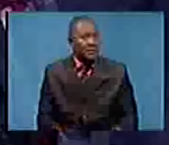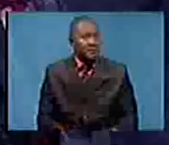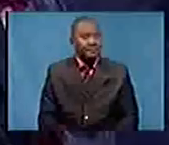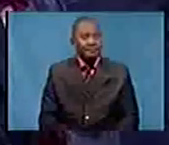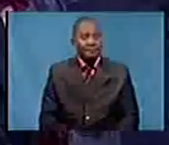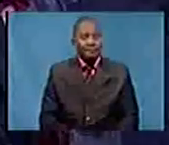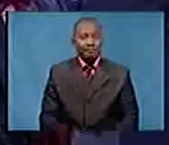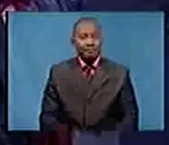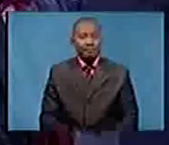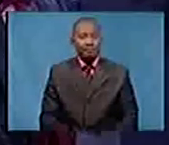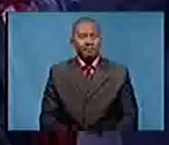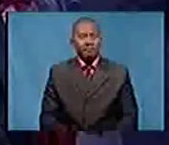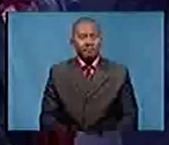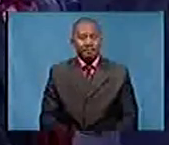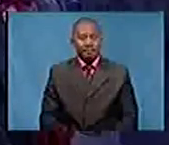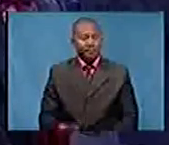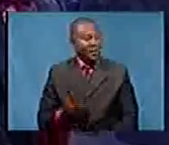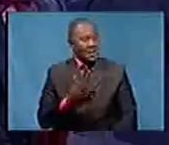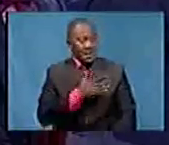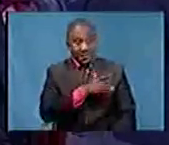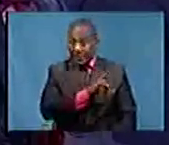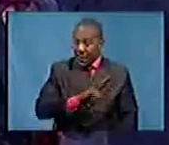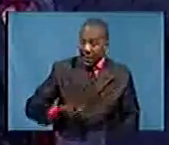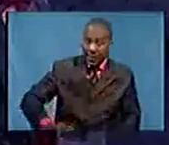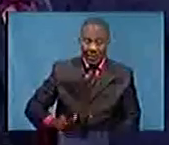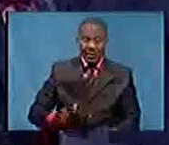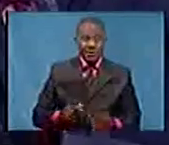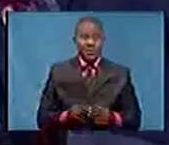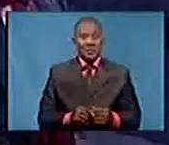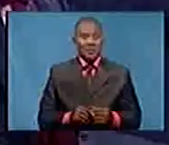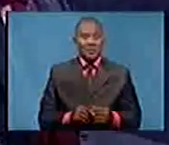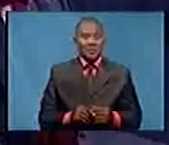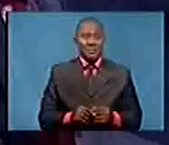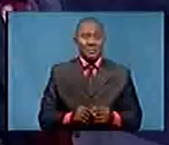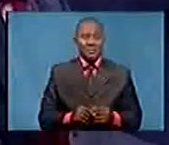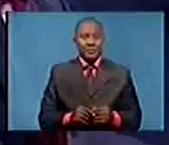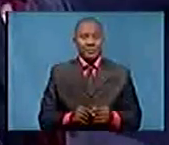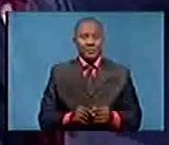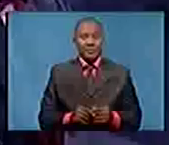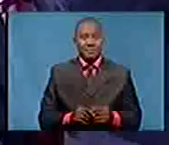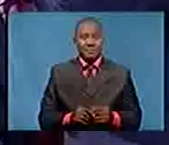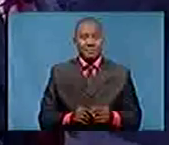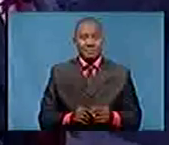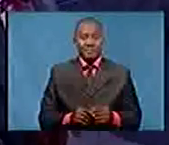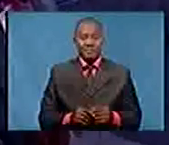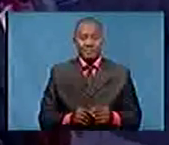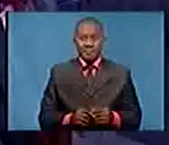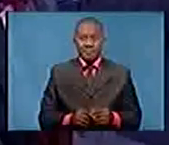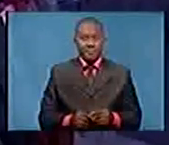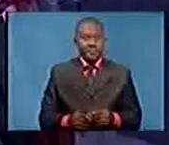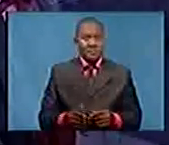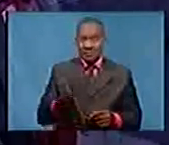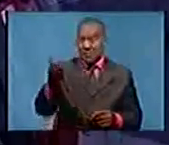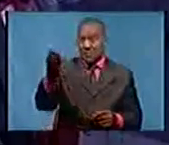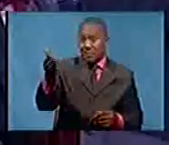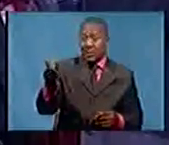Well, my lord, as I said, one of the things a respondent facing contempt charges should